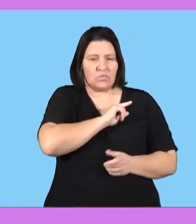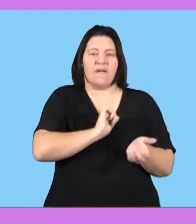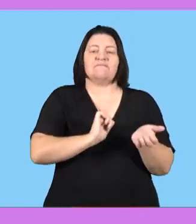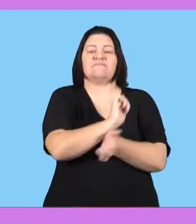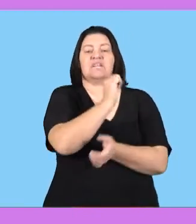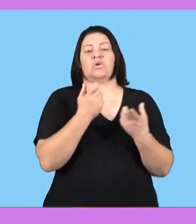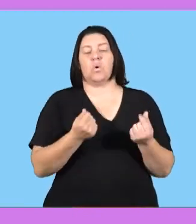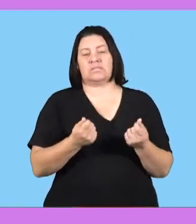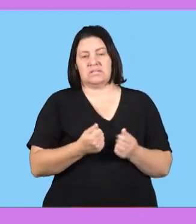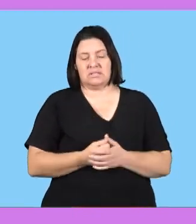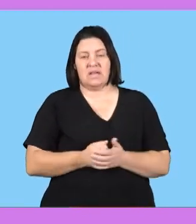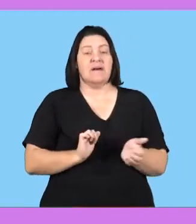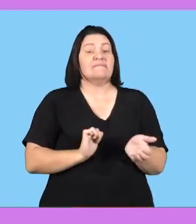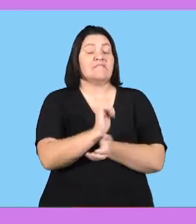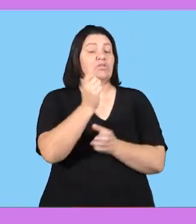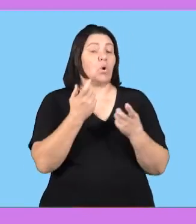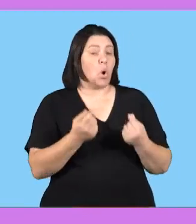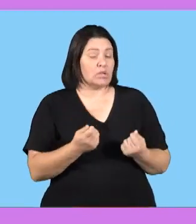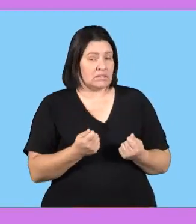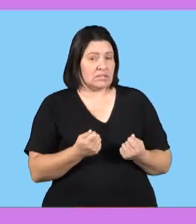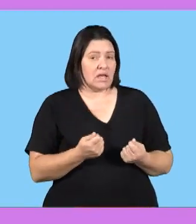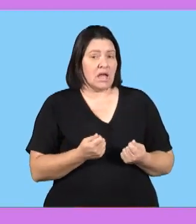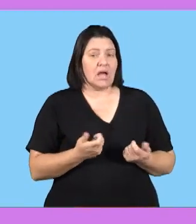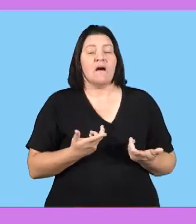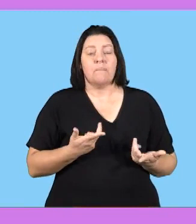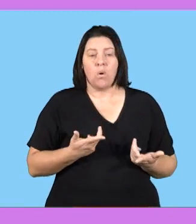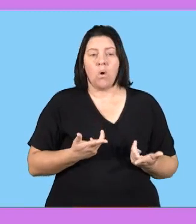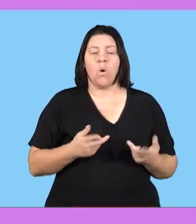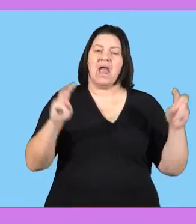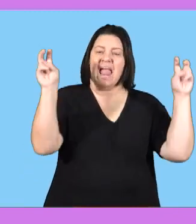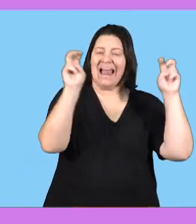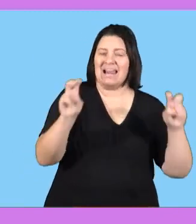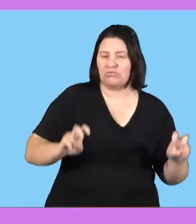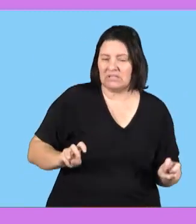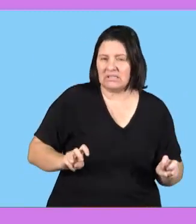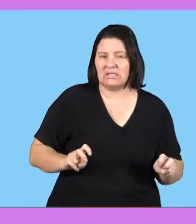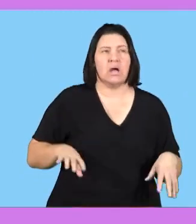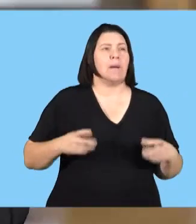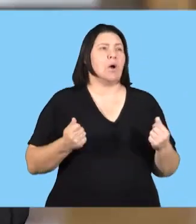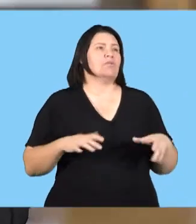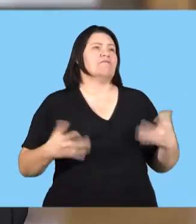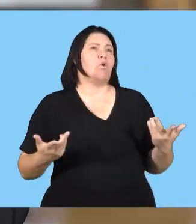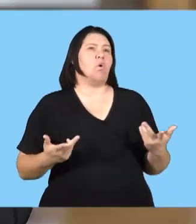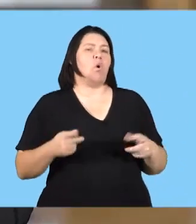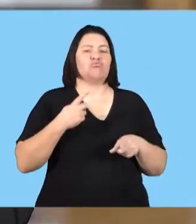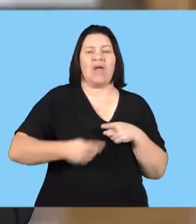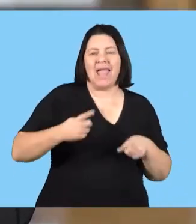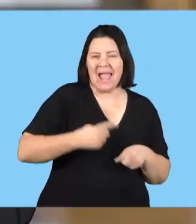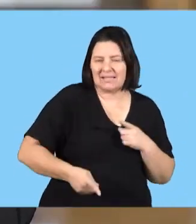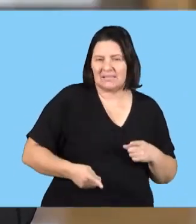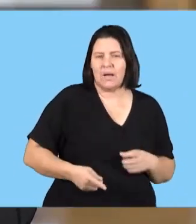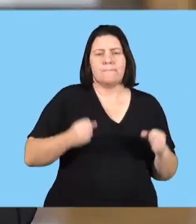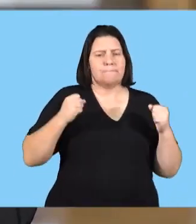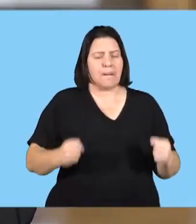fixed cost. And the fixed cost can be the amount for the electricity, amount for rental,